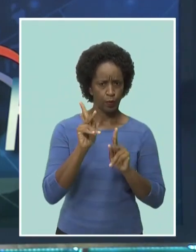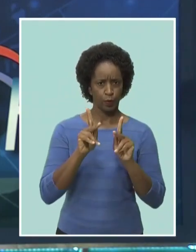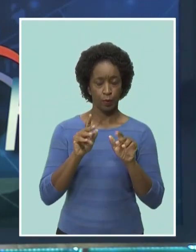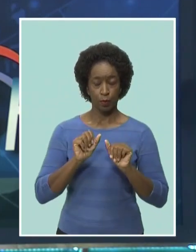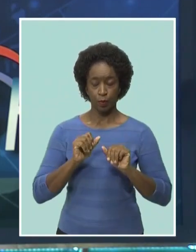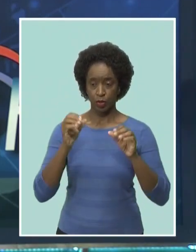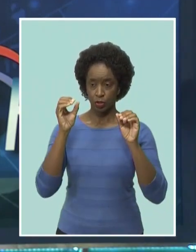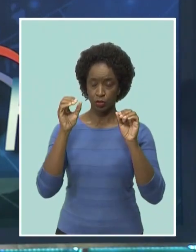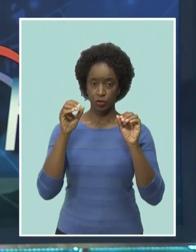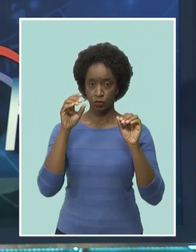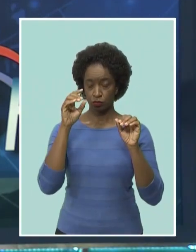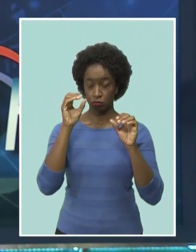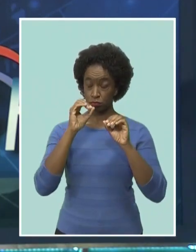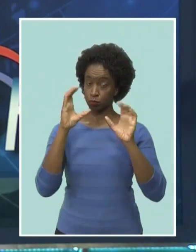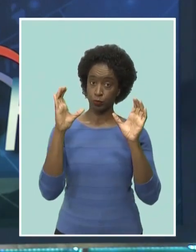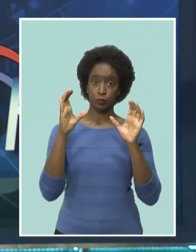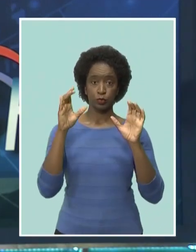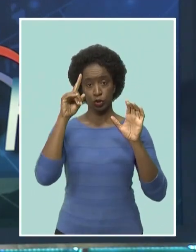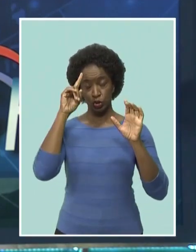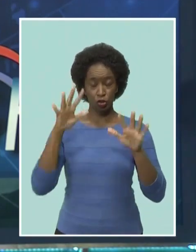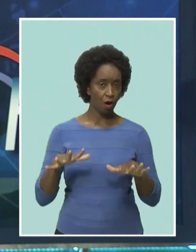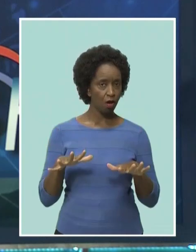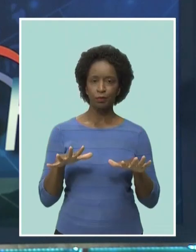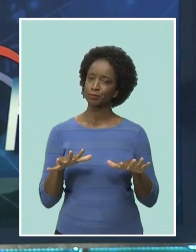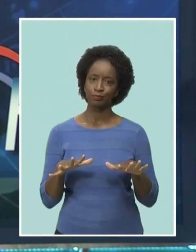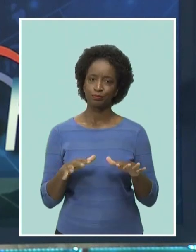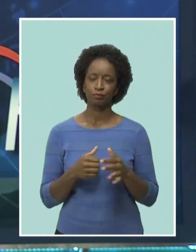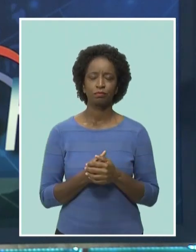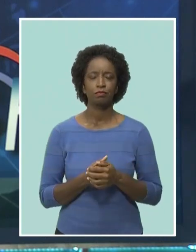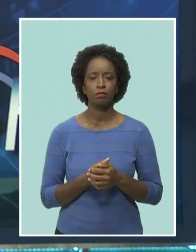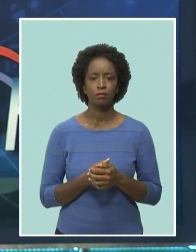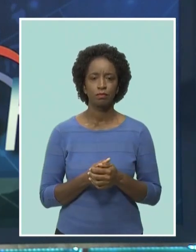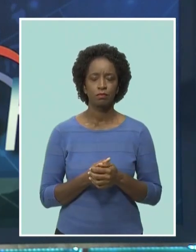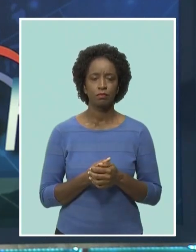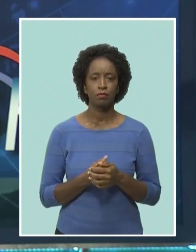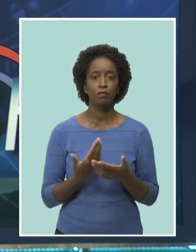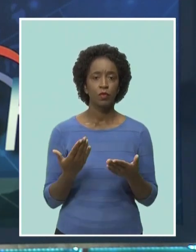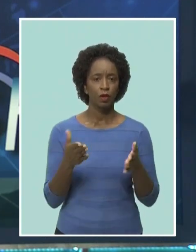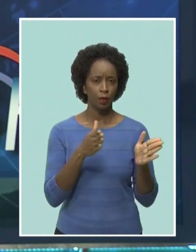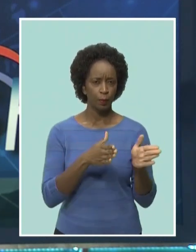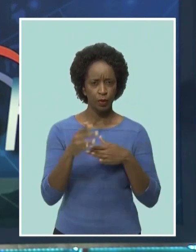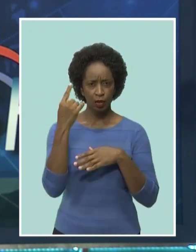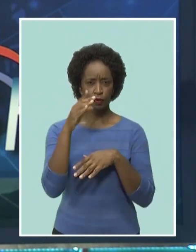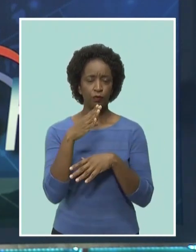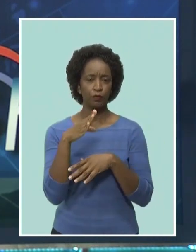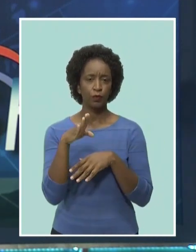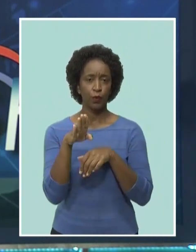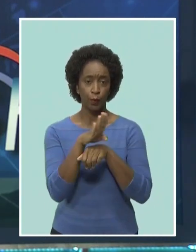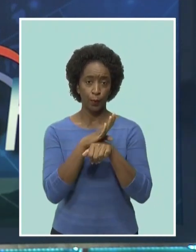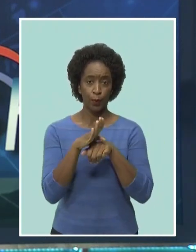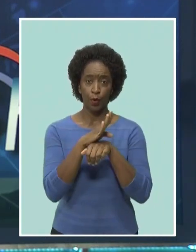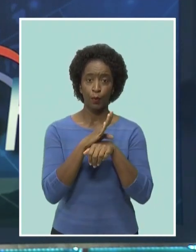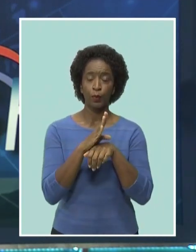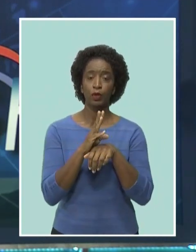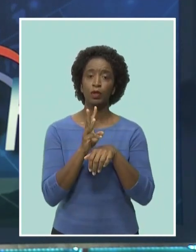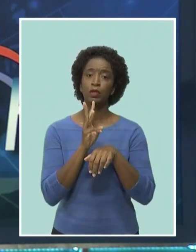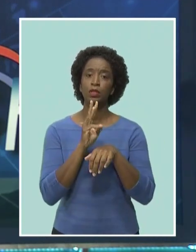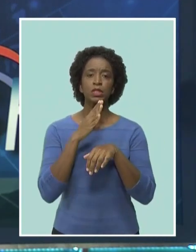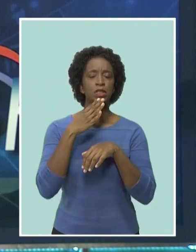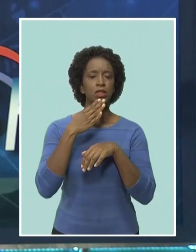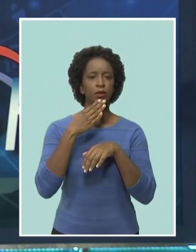Management Unit is doing a marine spatial plan for Barbados' territorial waters and exclusive economic